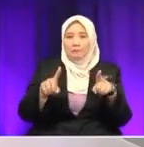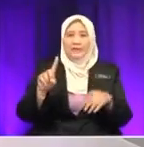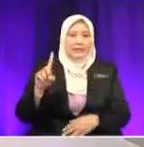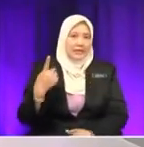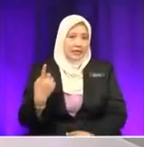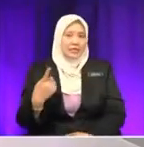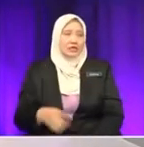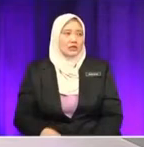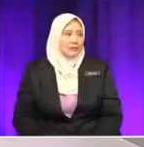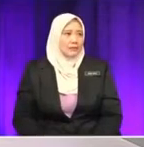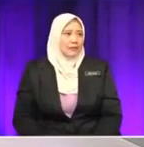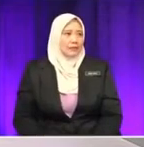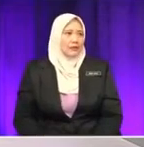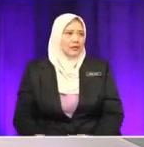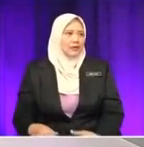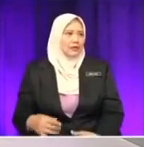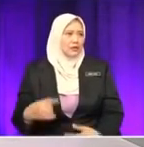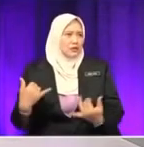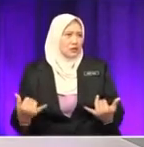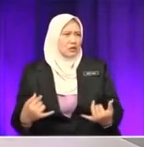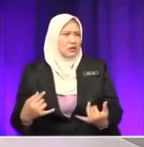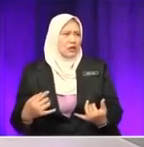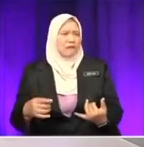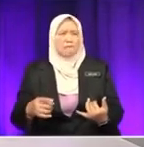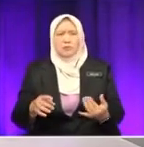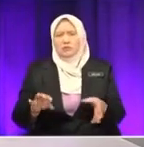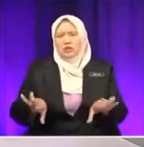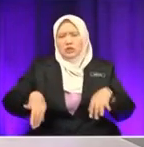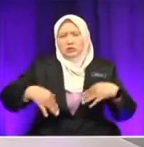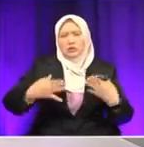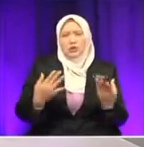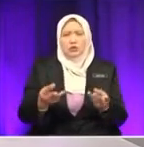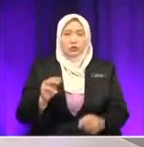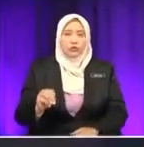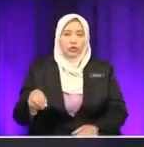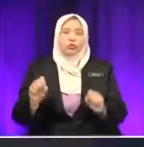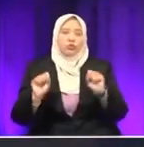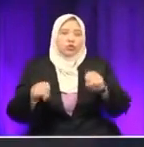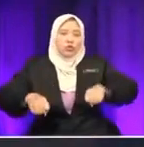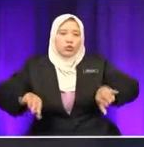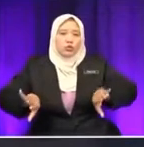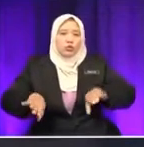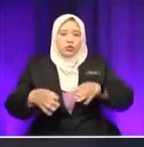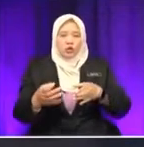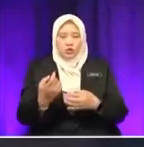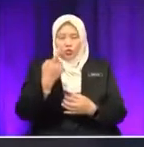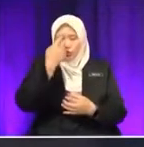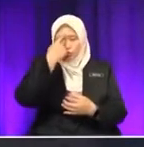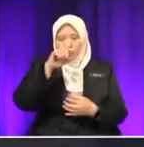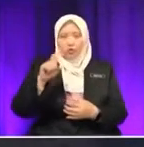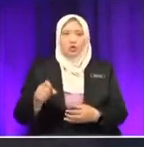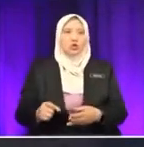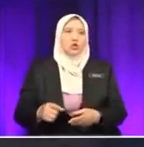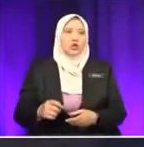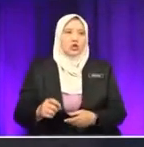to get them to understand what they can do about the each questions, right? And the best part, do not take advantage of